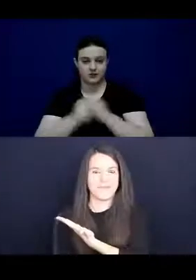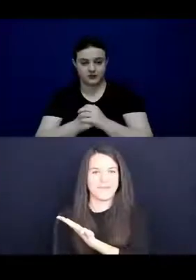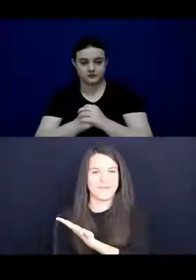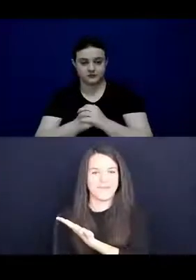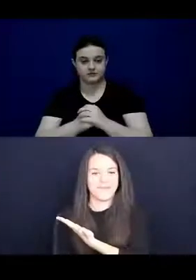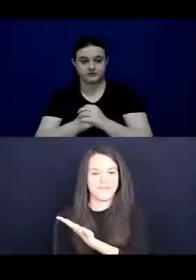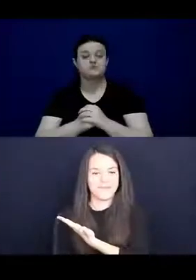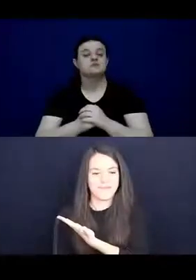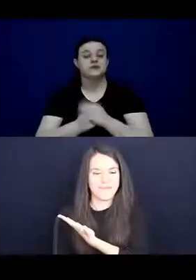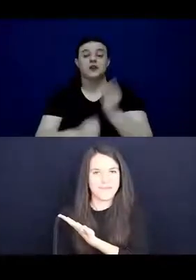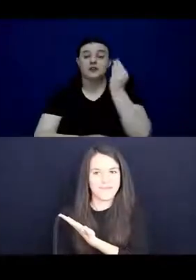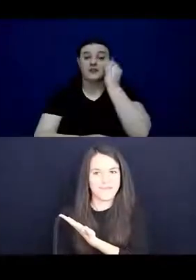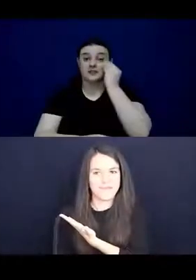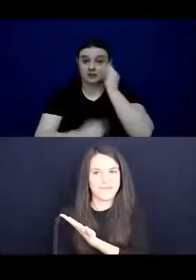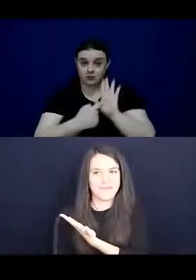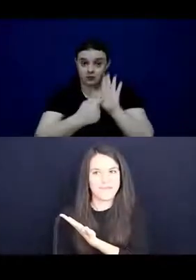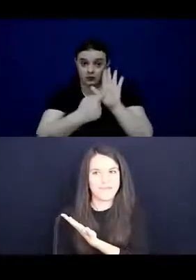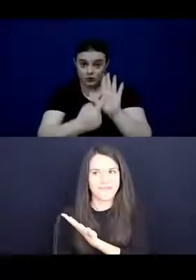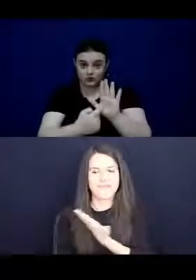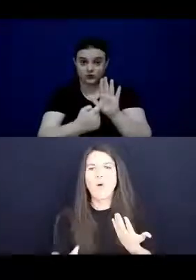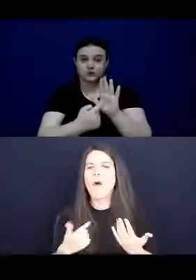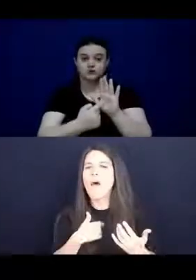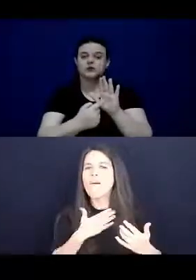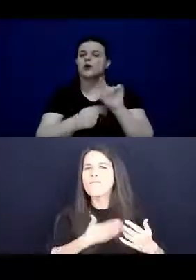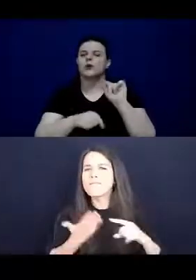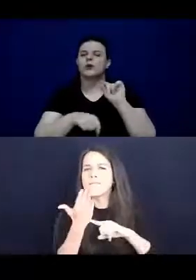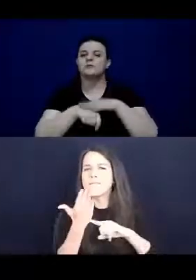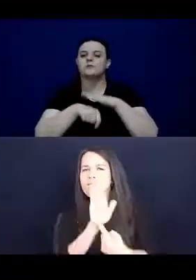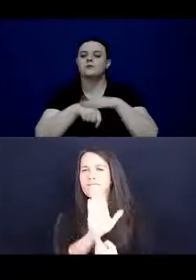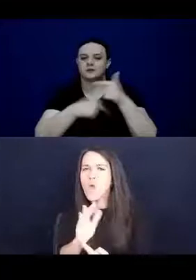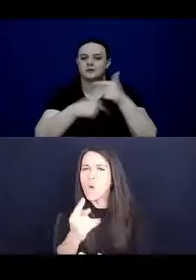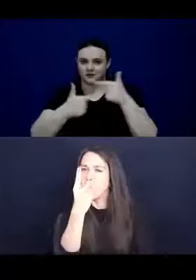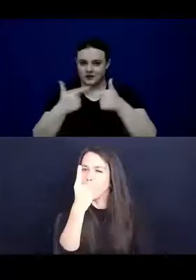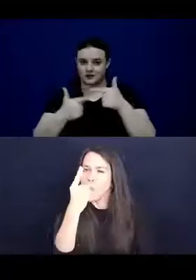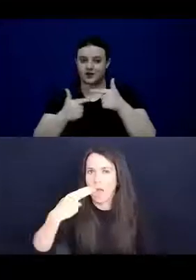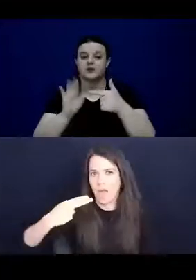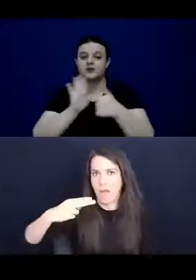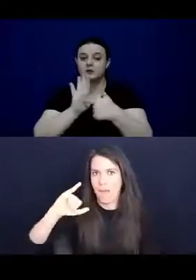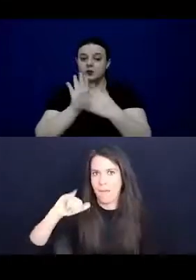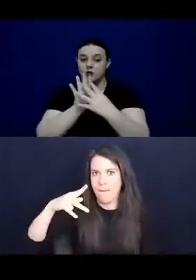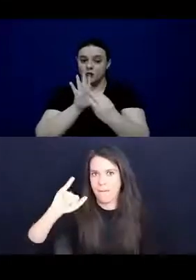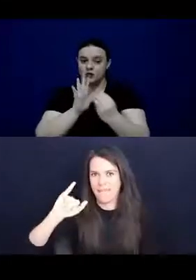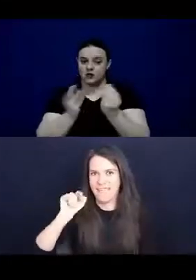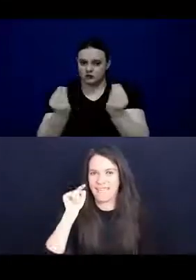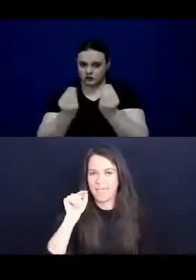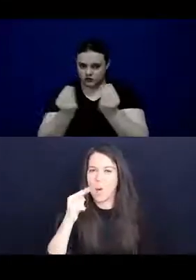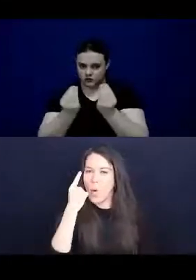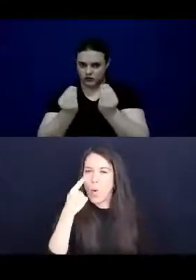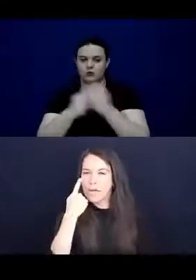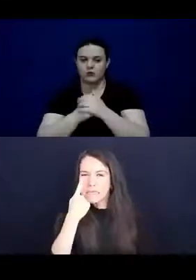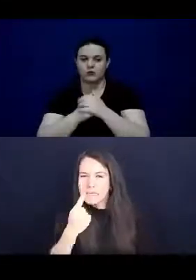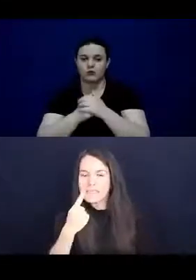the work that we've been doing, I wanted to talk about a particular prototype, one of the hippies that we have developed, which is a system intended